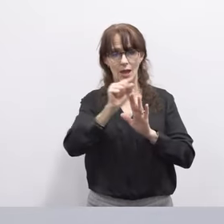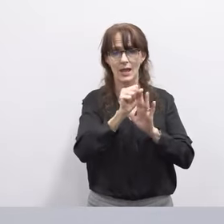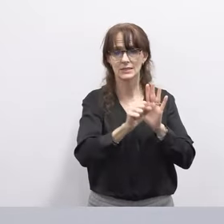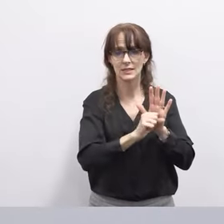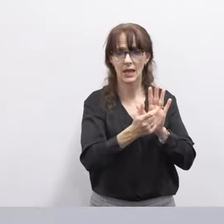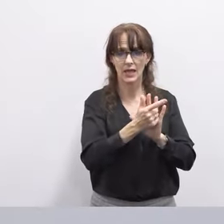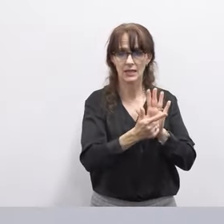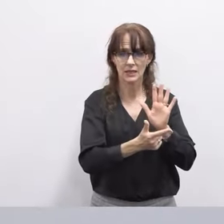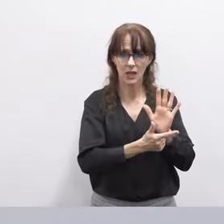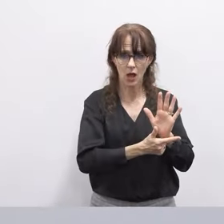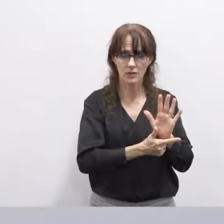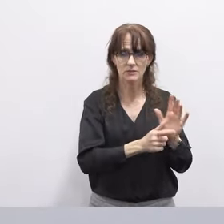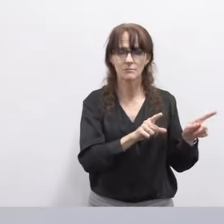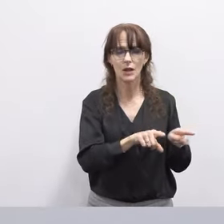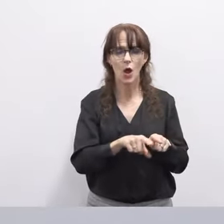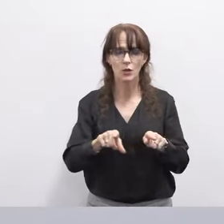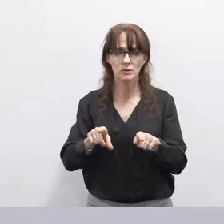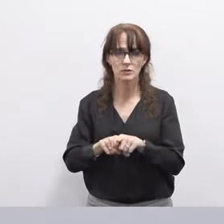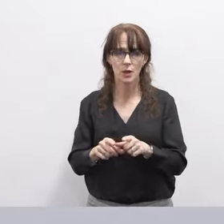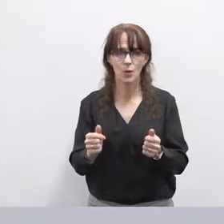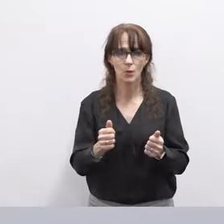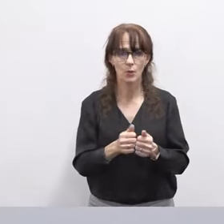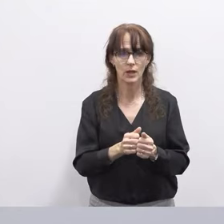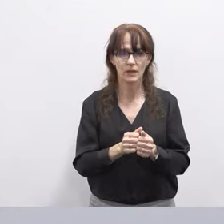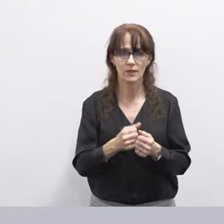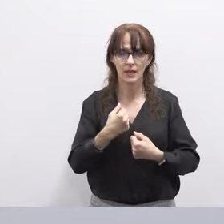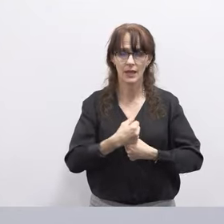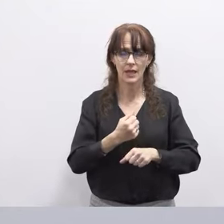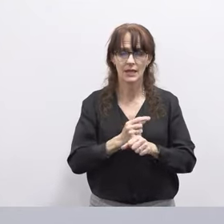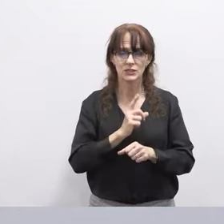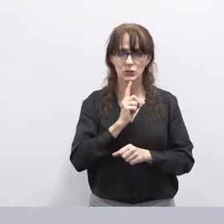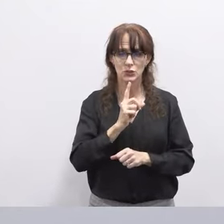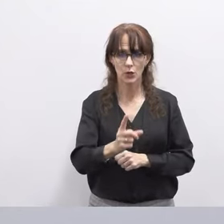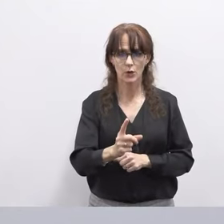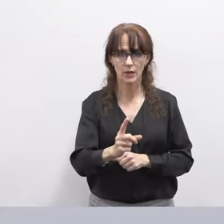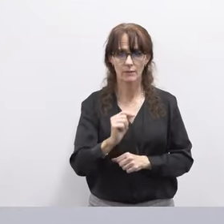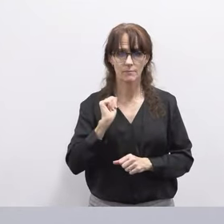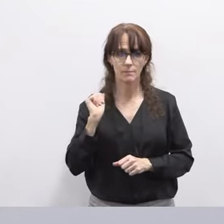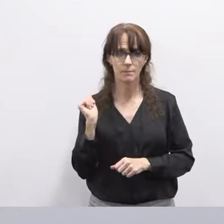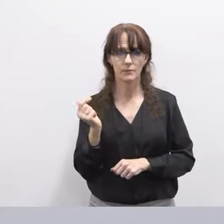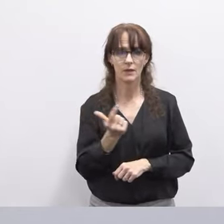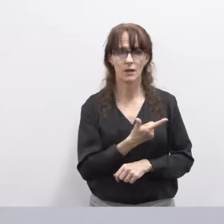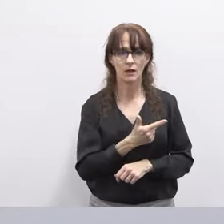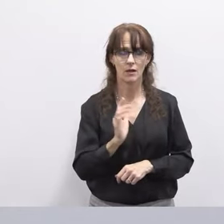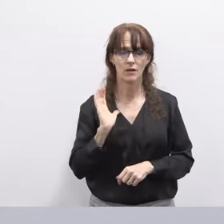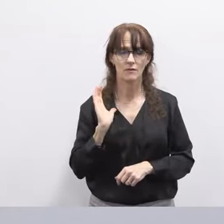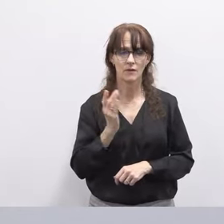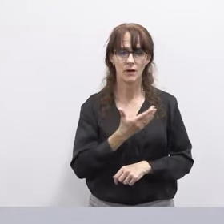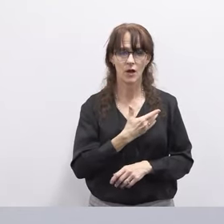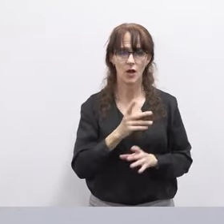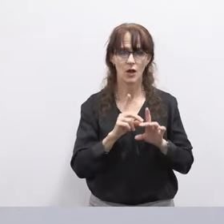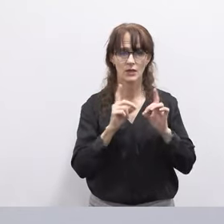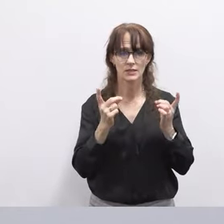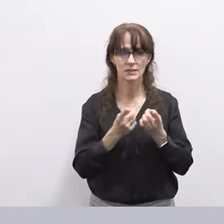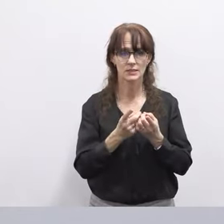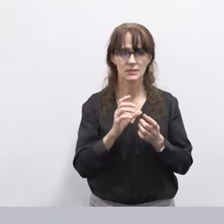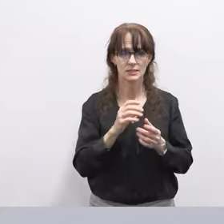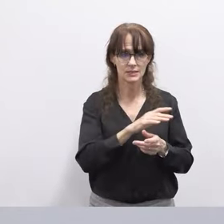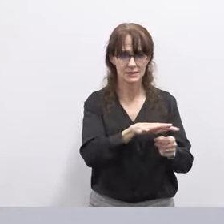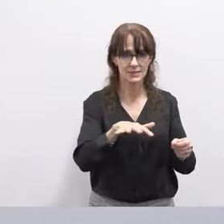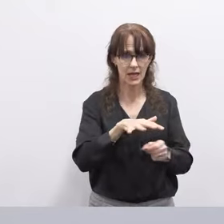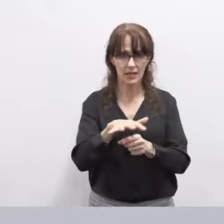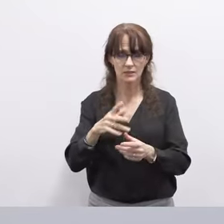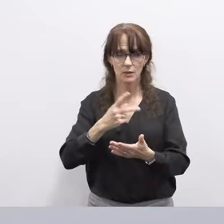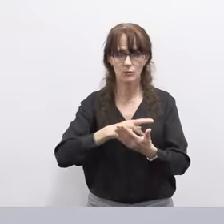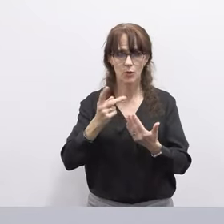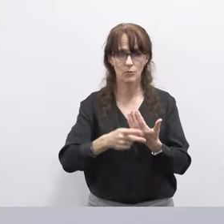and regulations, but also with ensuring that all of our district sites and our programs are free